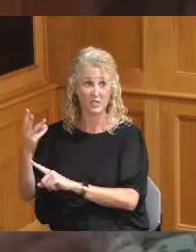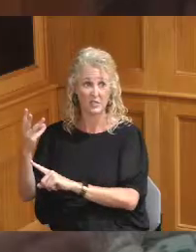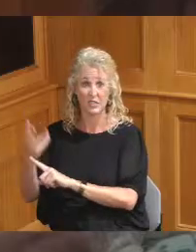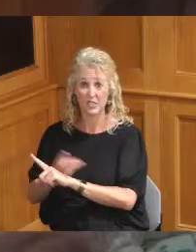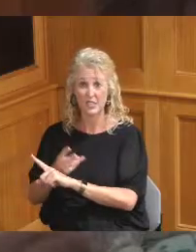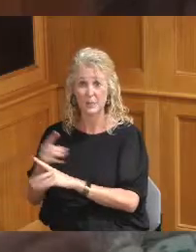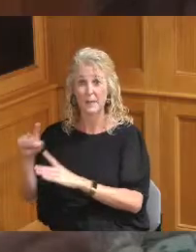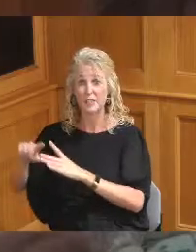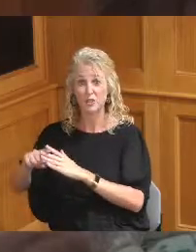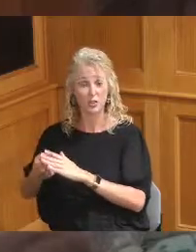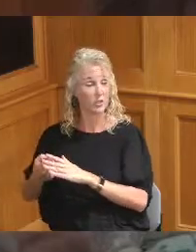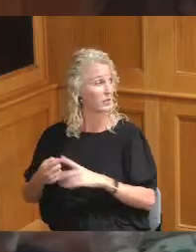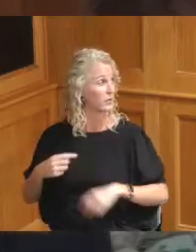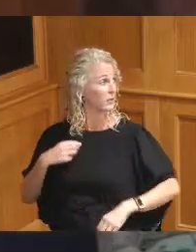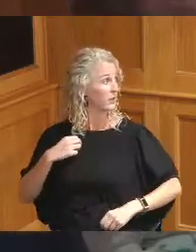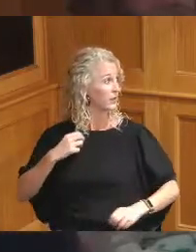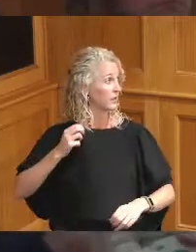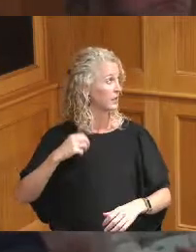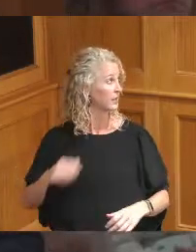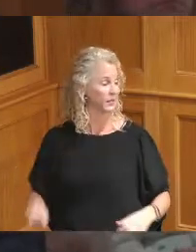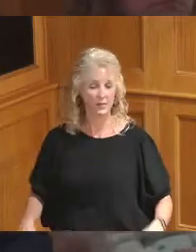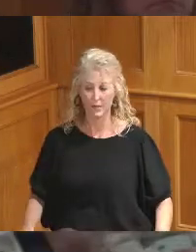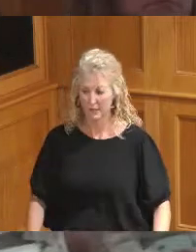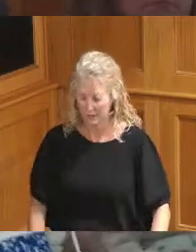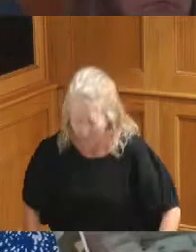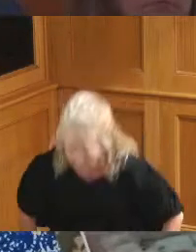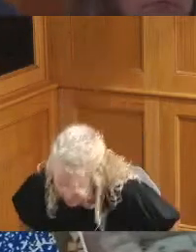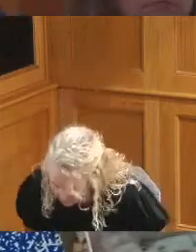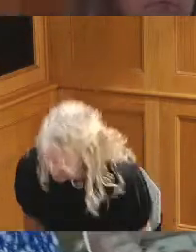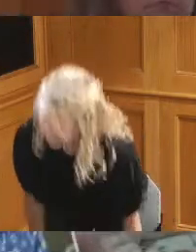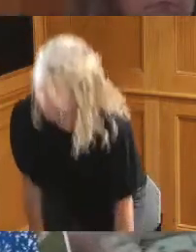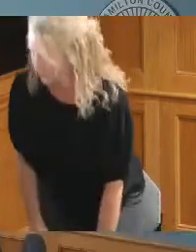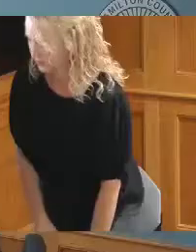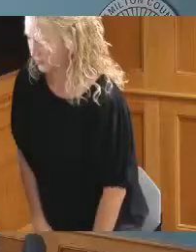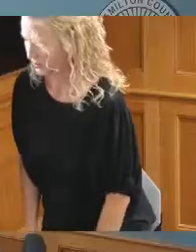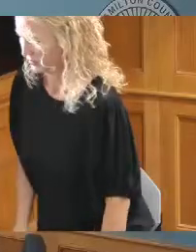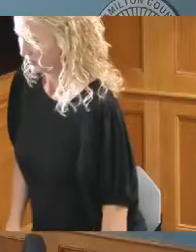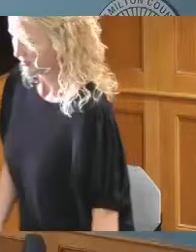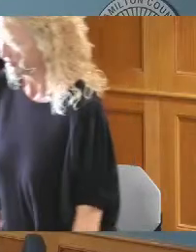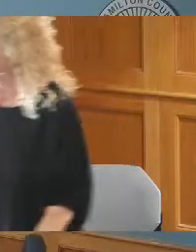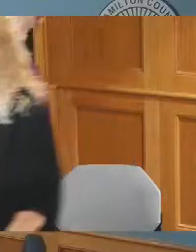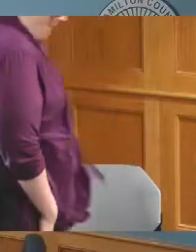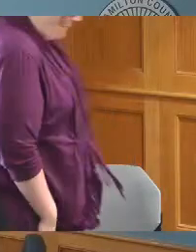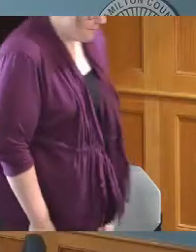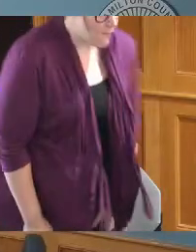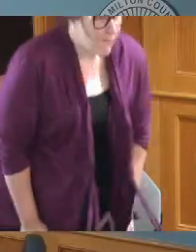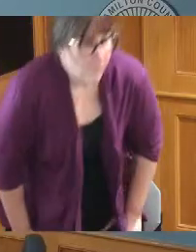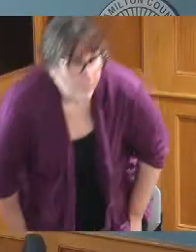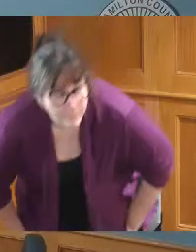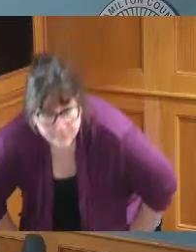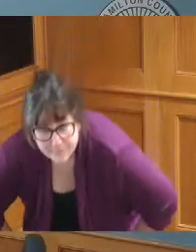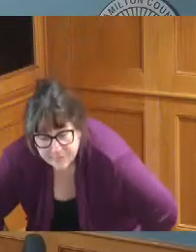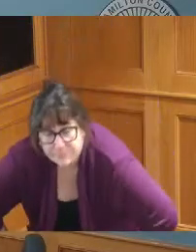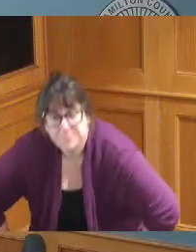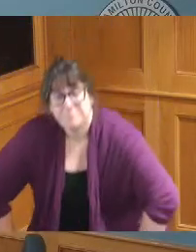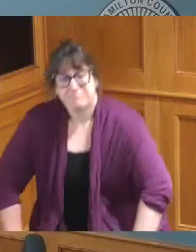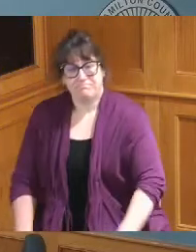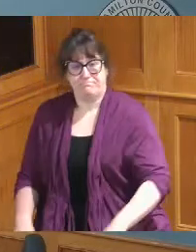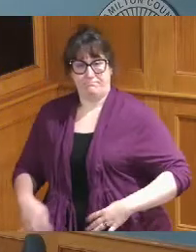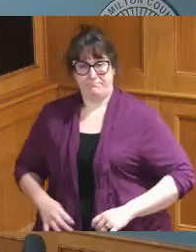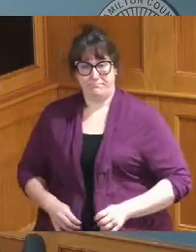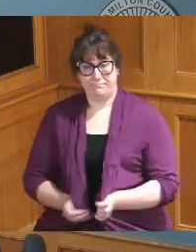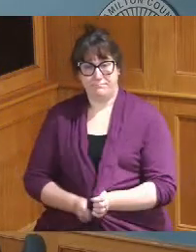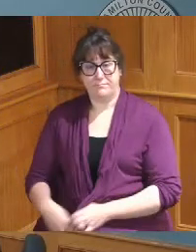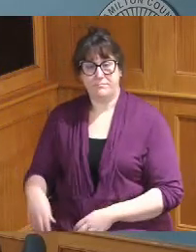next 6 months. Sitting so cool, like an answer. So the first category, because it's kind of focused, we can get that started